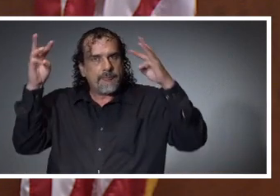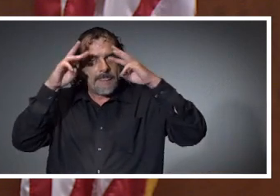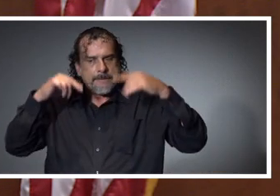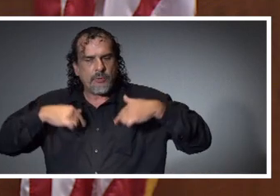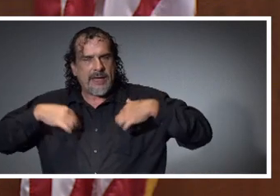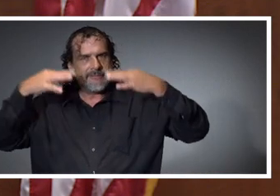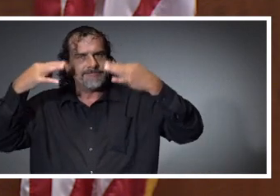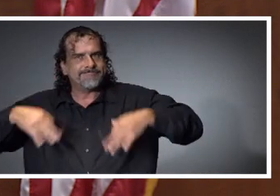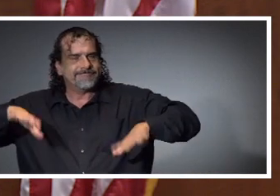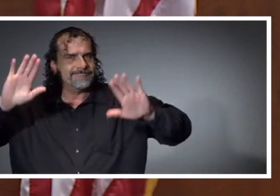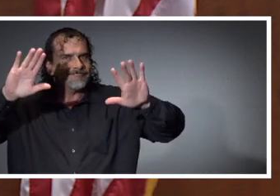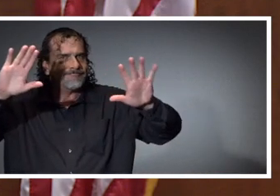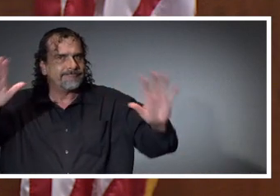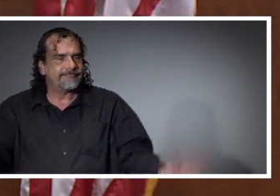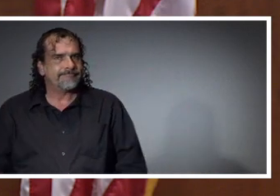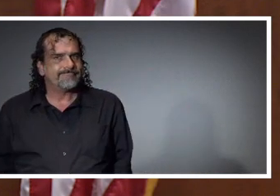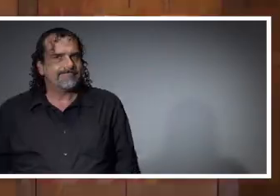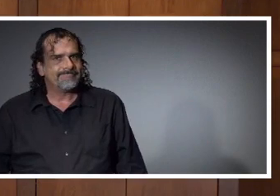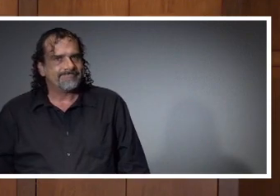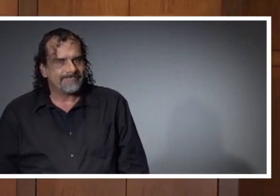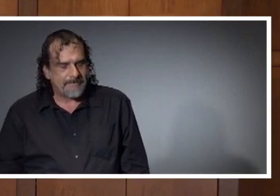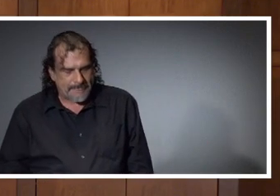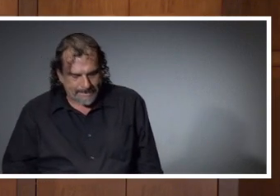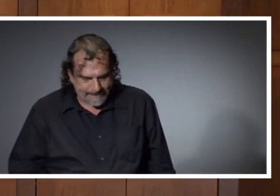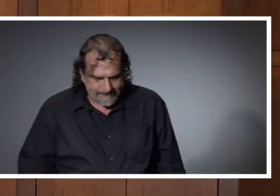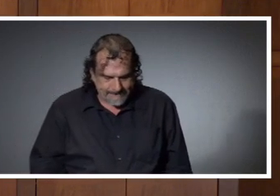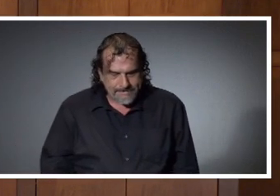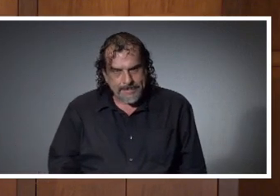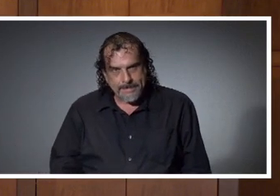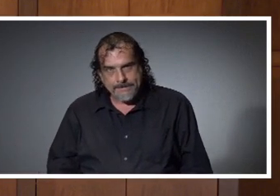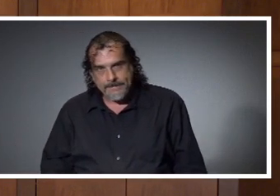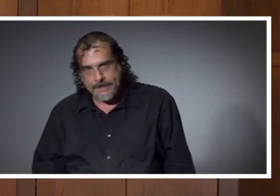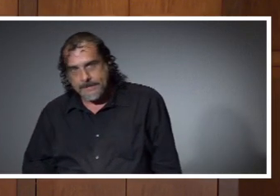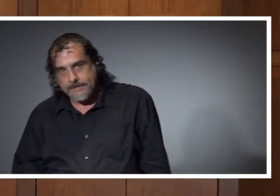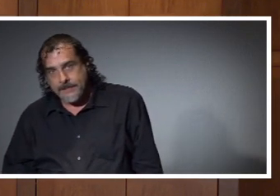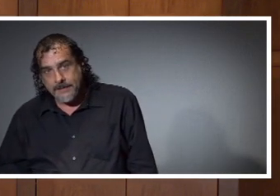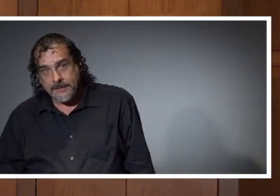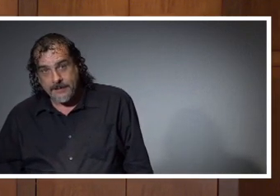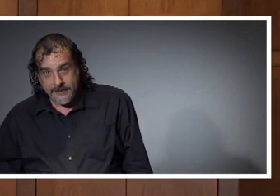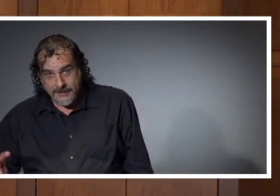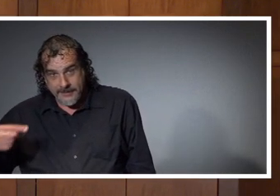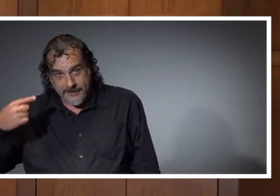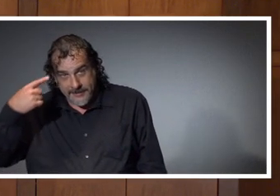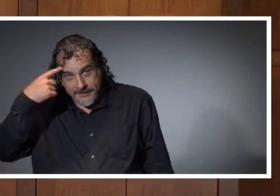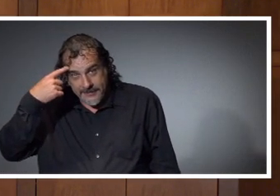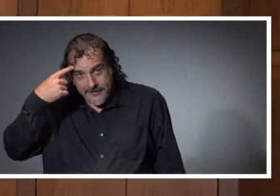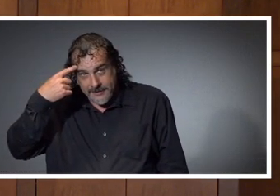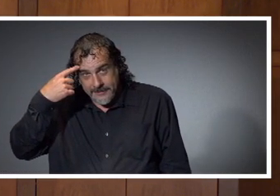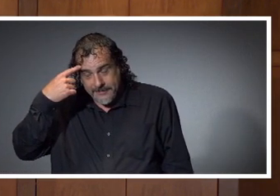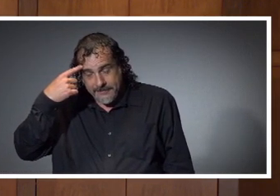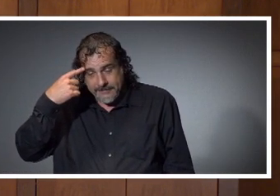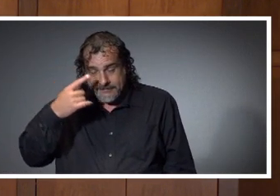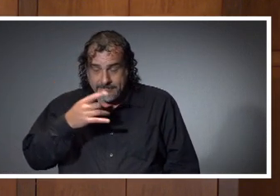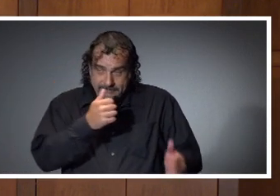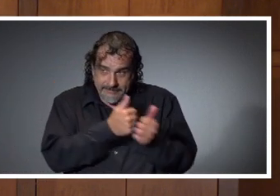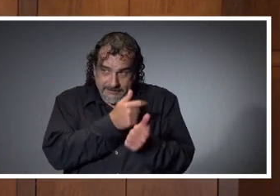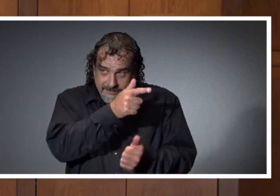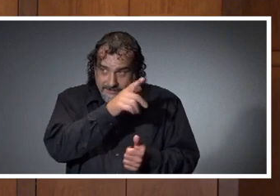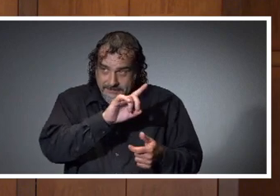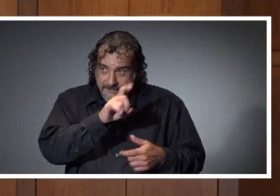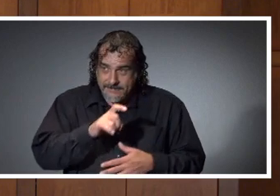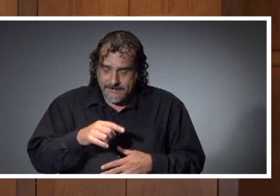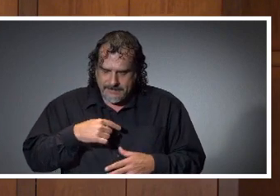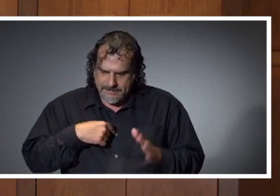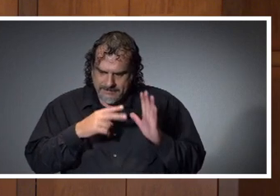yet as to whether or not we're going to jump in. Governor, I'm sorry. Go ahead. Just keeping on that track for just a second, I